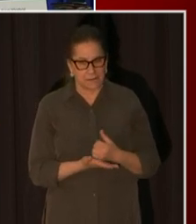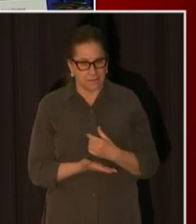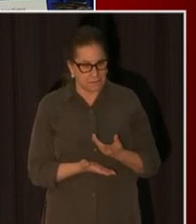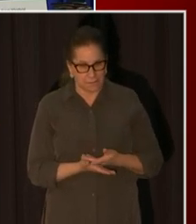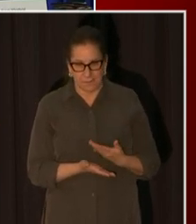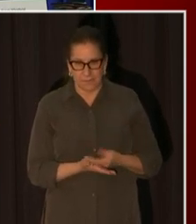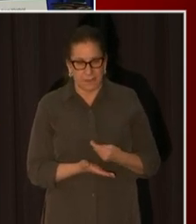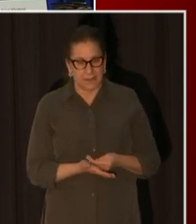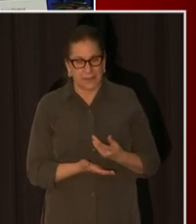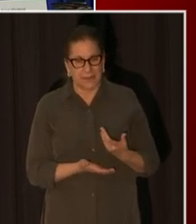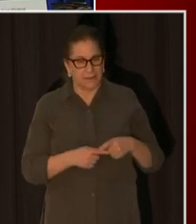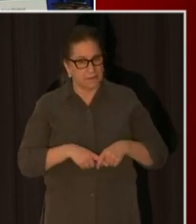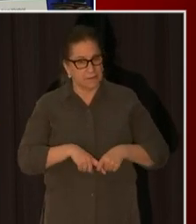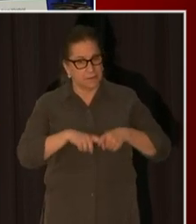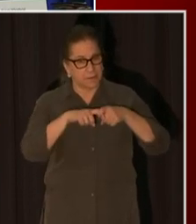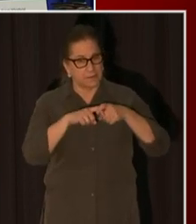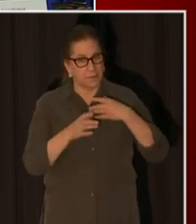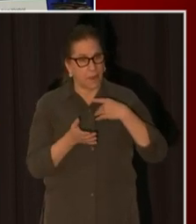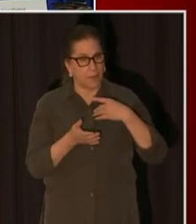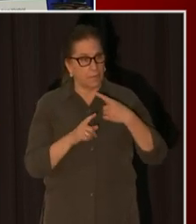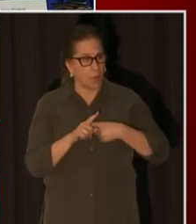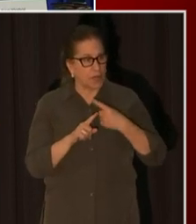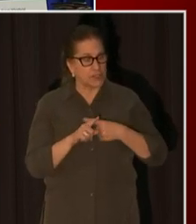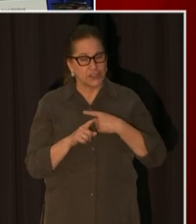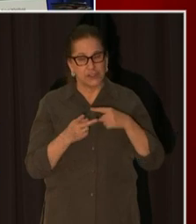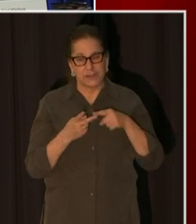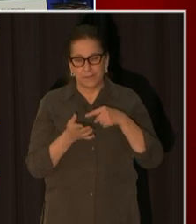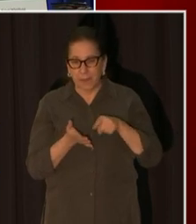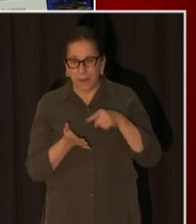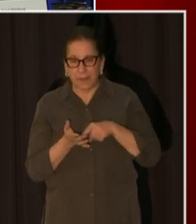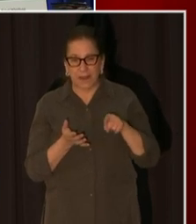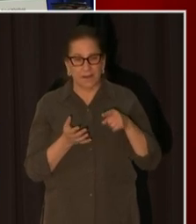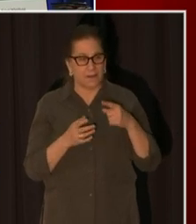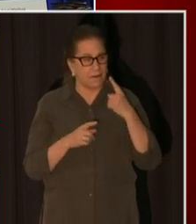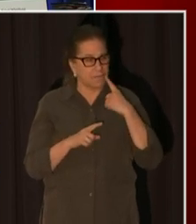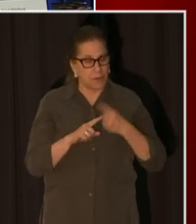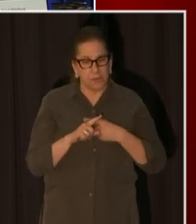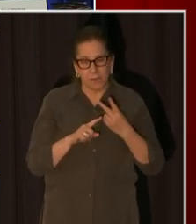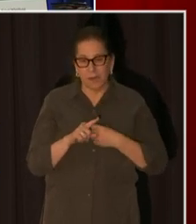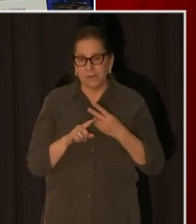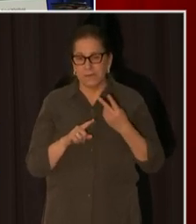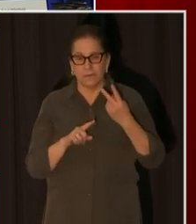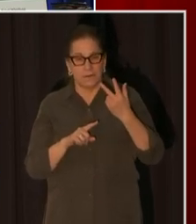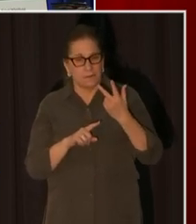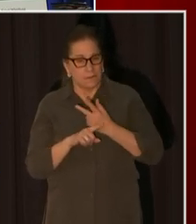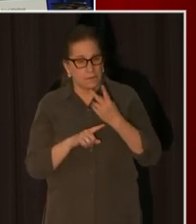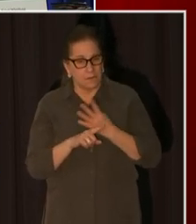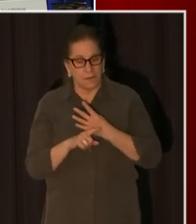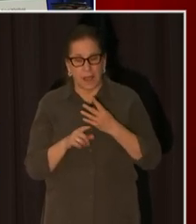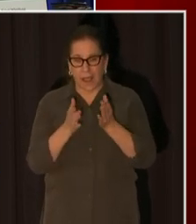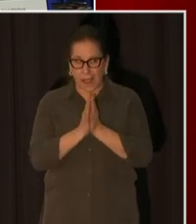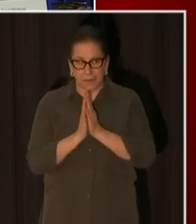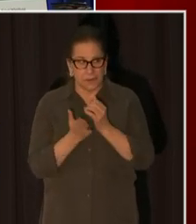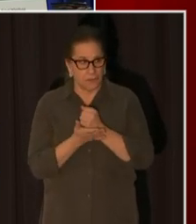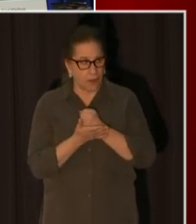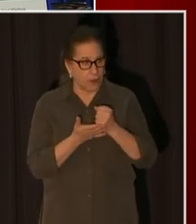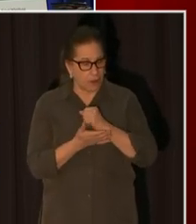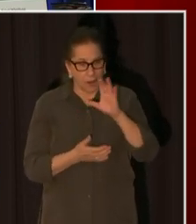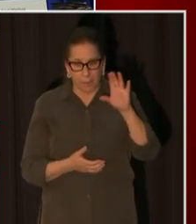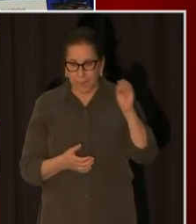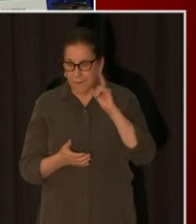Can, in terms of procurement, are there businesses out there that you can contract with during this time to help